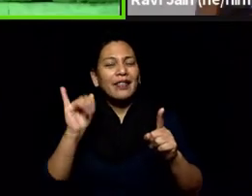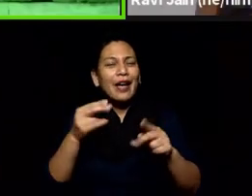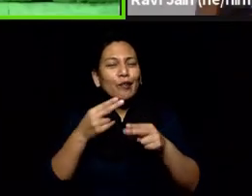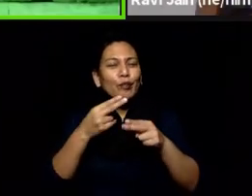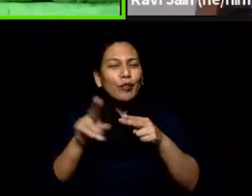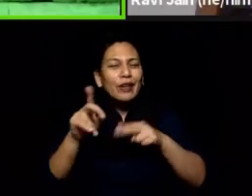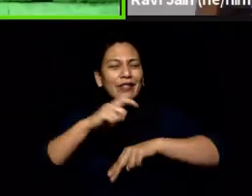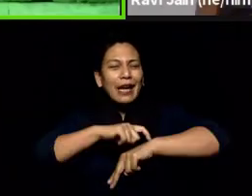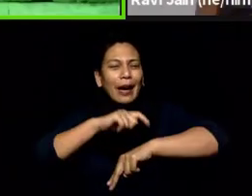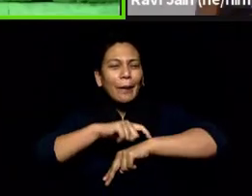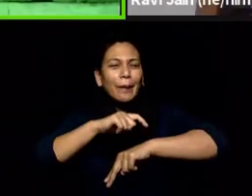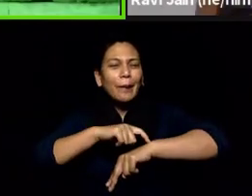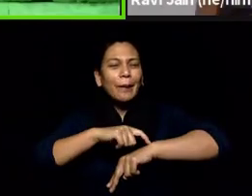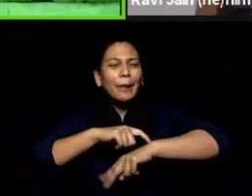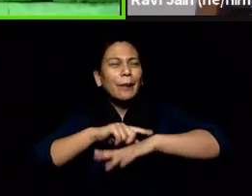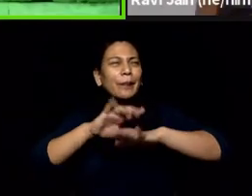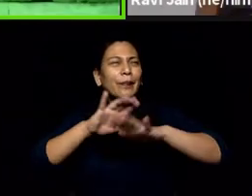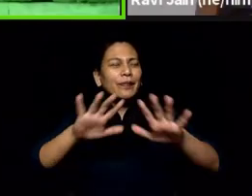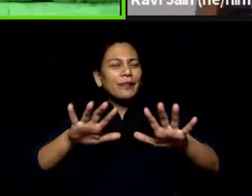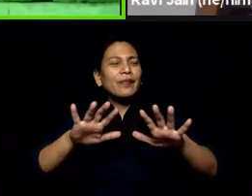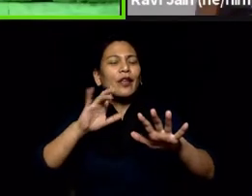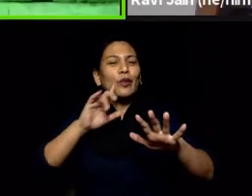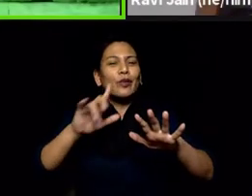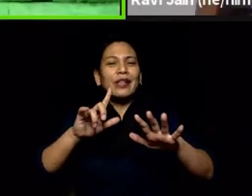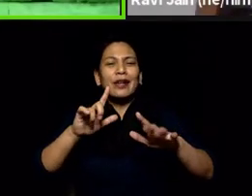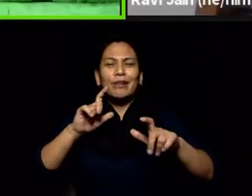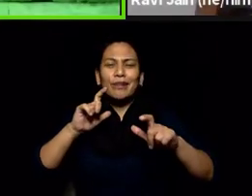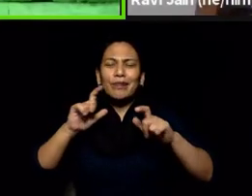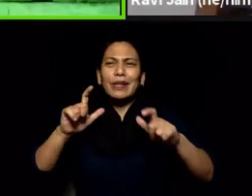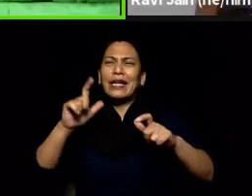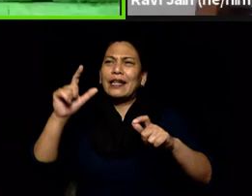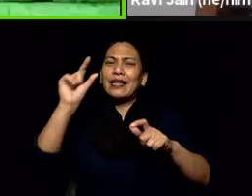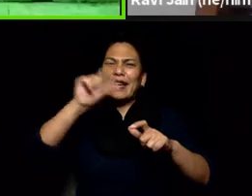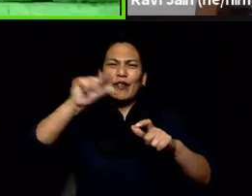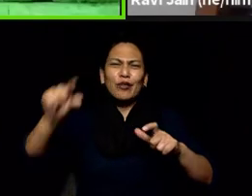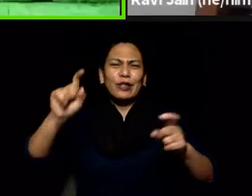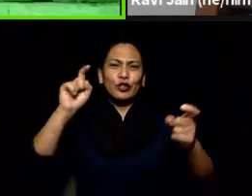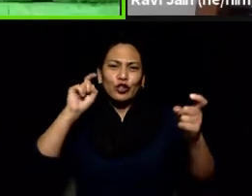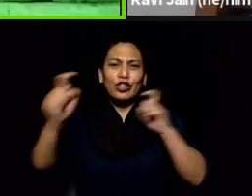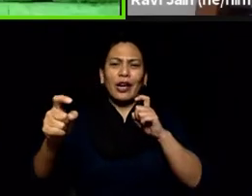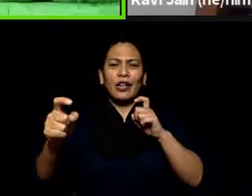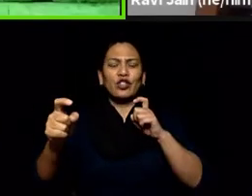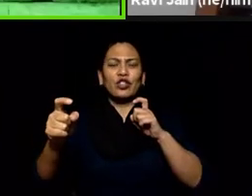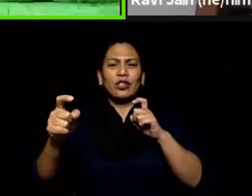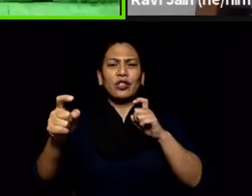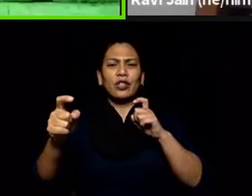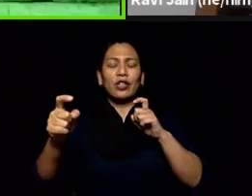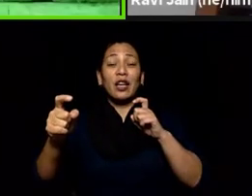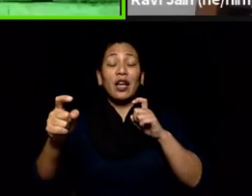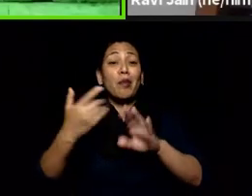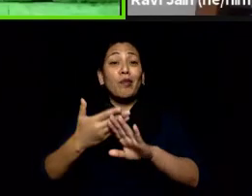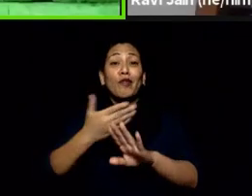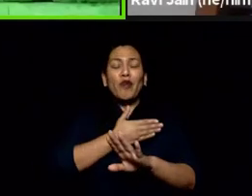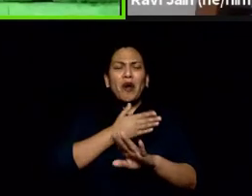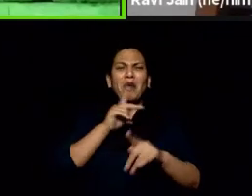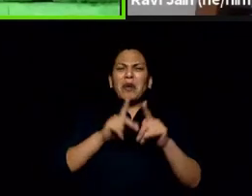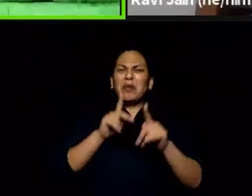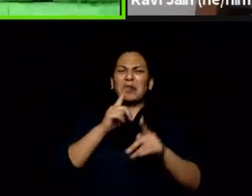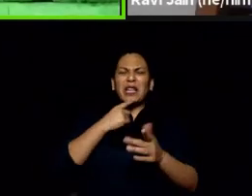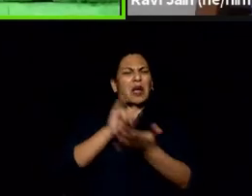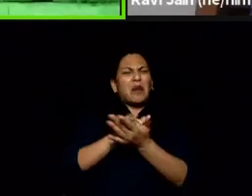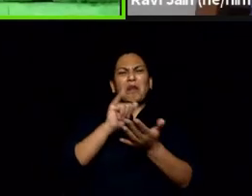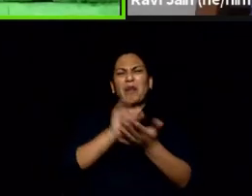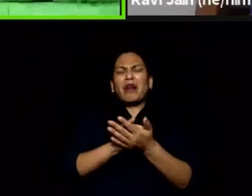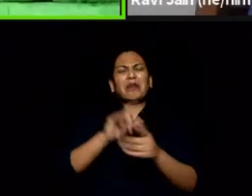window where these massive, massive governmental shifts that everyone said could never happen and made me